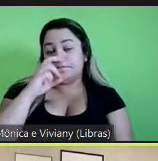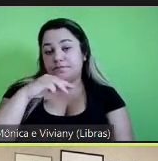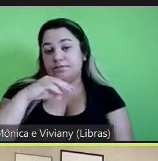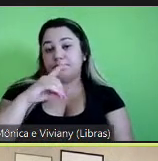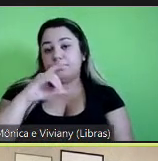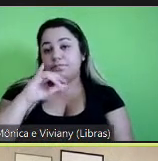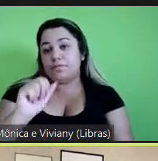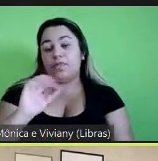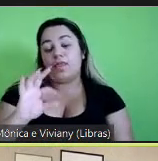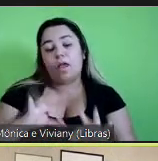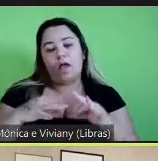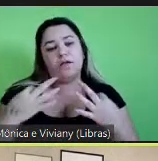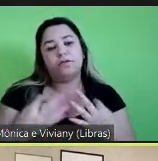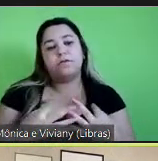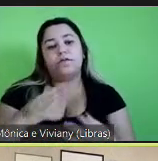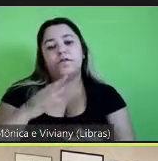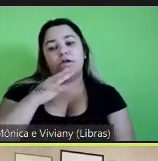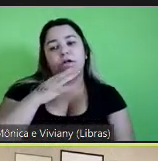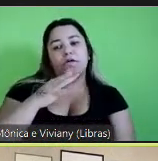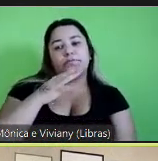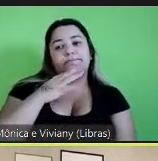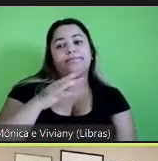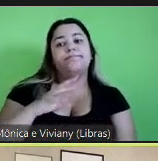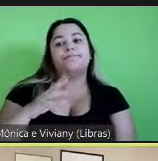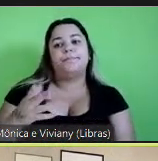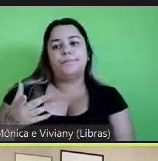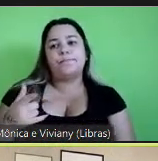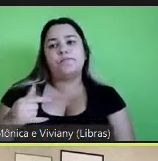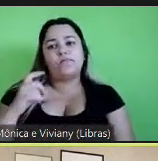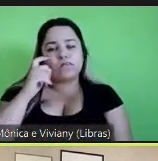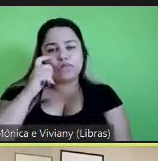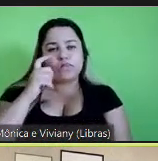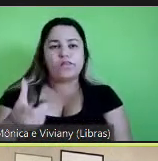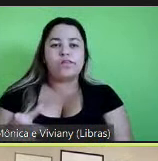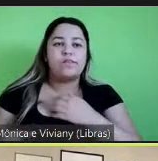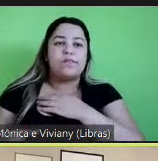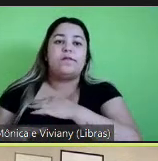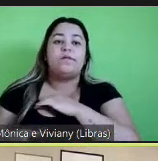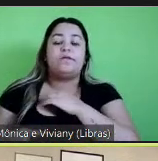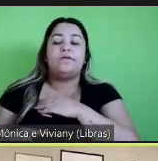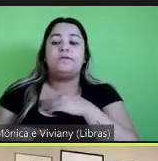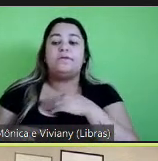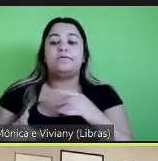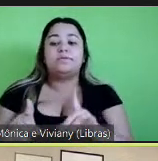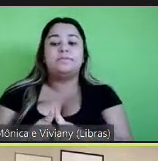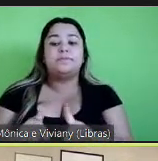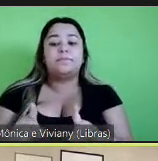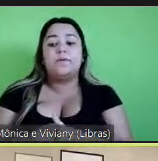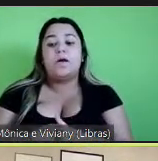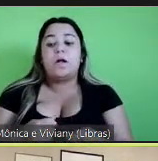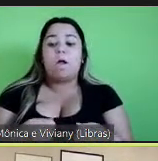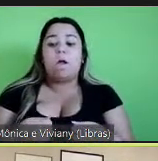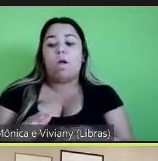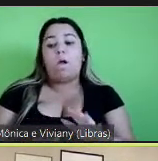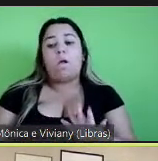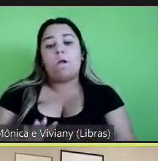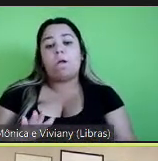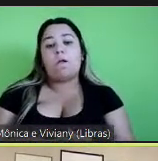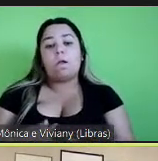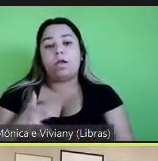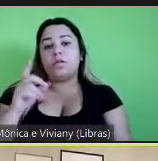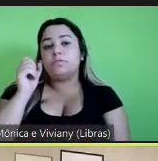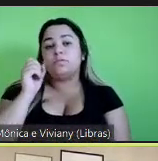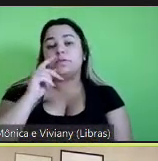key because it impacts on the way we bill for encounters with patients. It impacts on our ability to advocate for